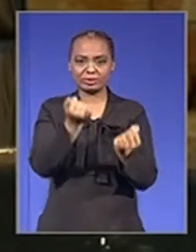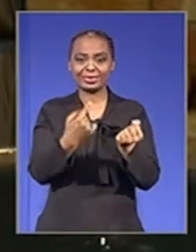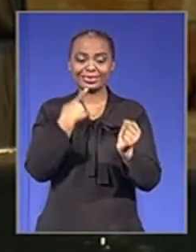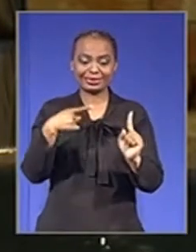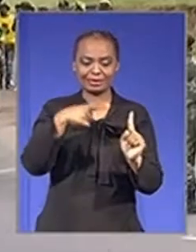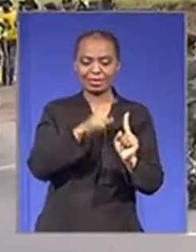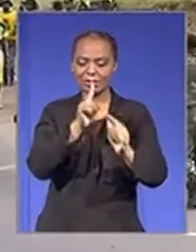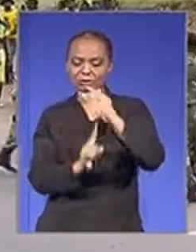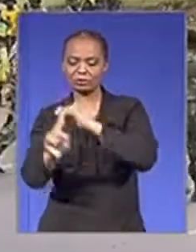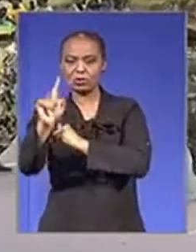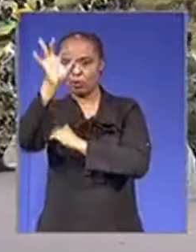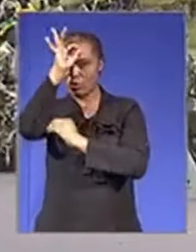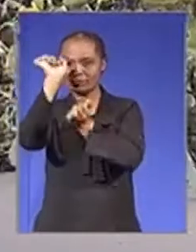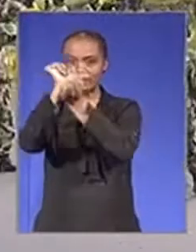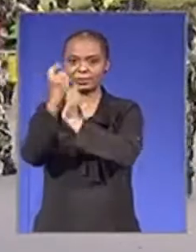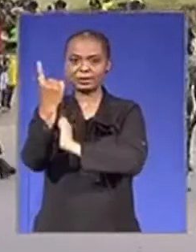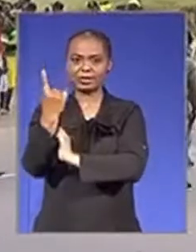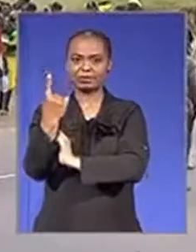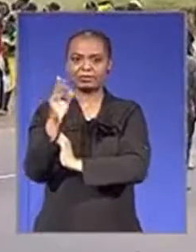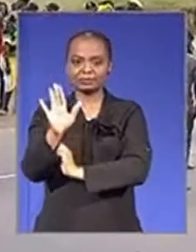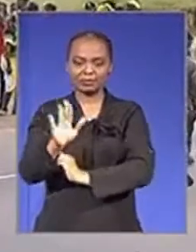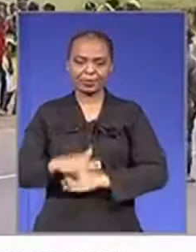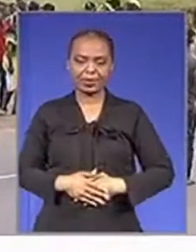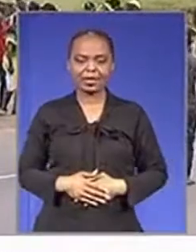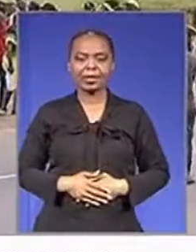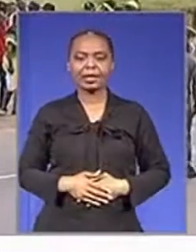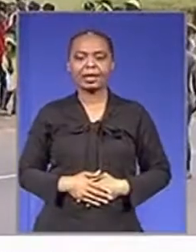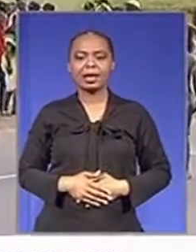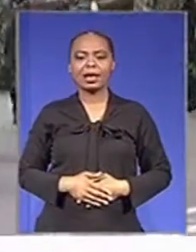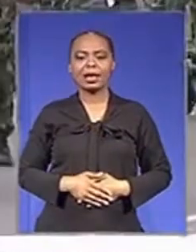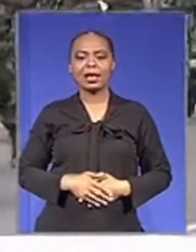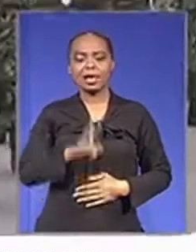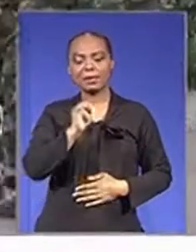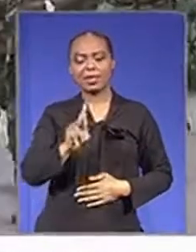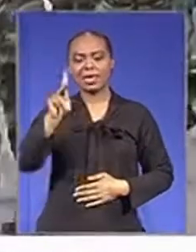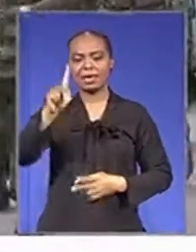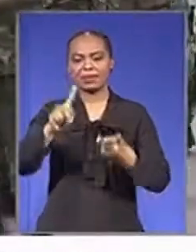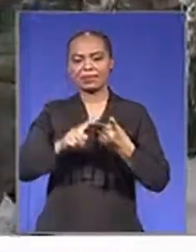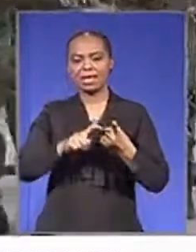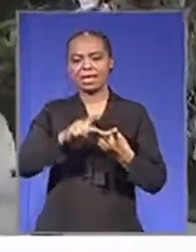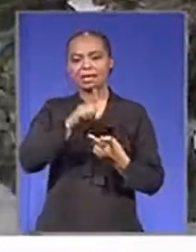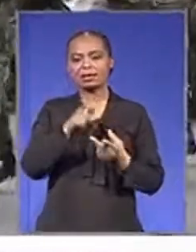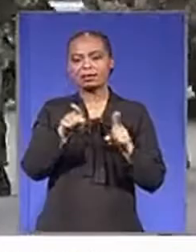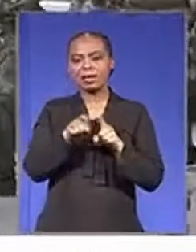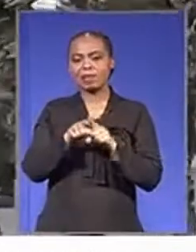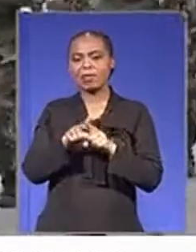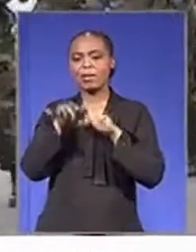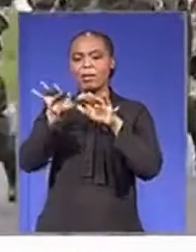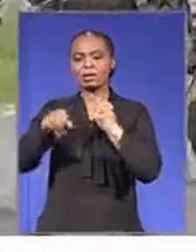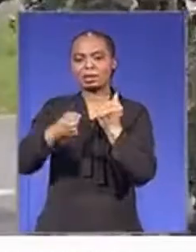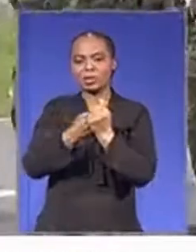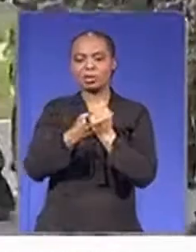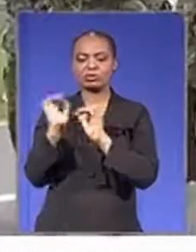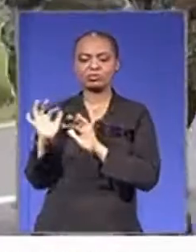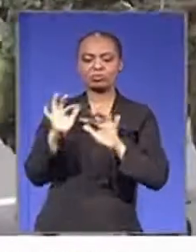lona. Basetsi ba hae ho kenyeletswa le ditho tsa umkhonto wesizwe ba kgobokane ka bongata lapeng la Zuma ho thibela mang